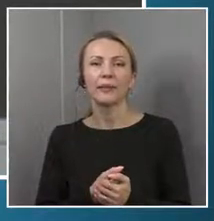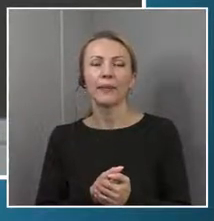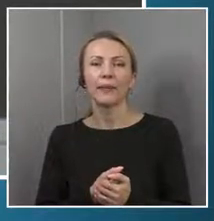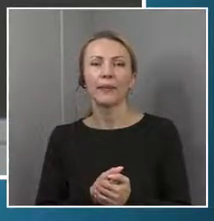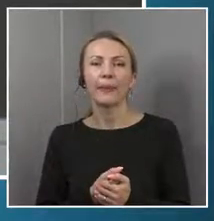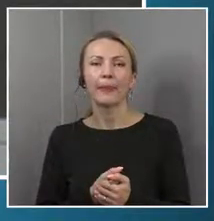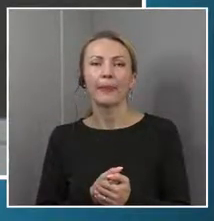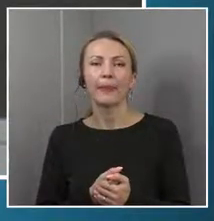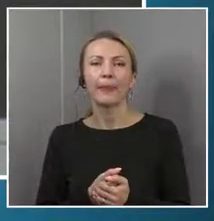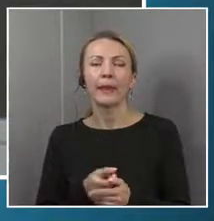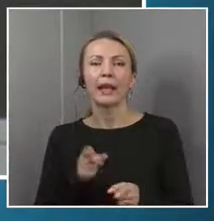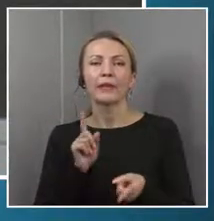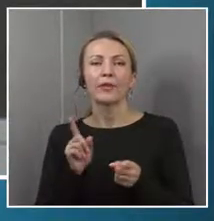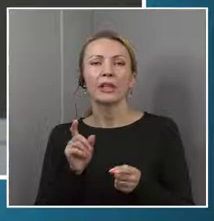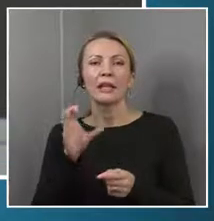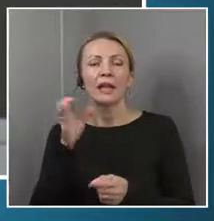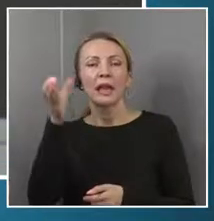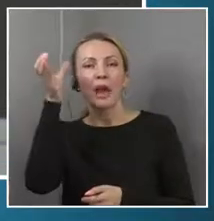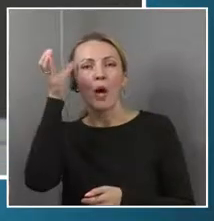even,